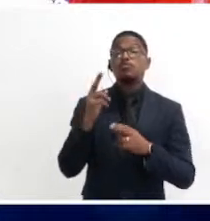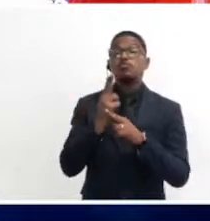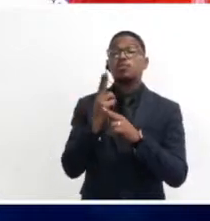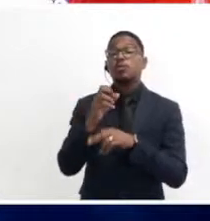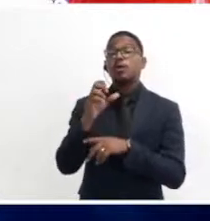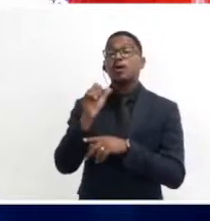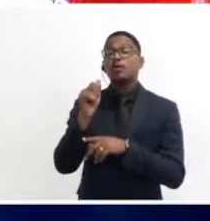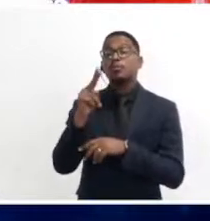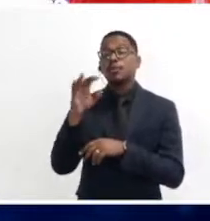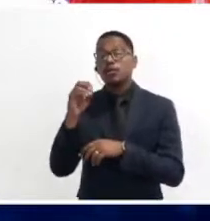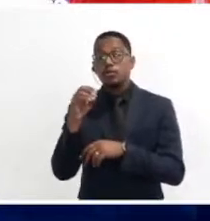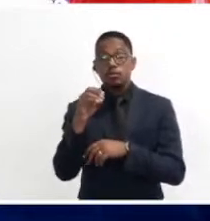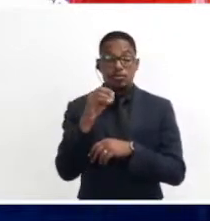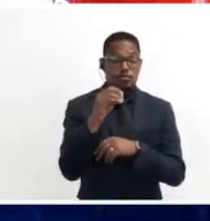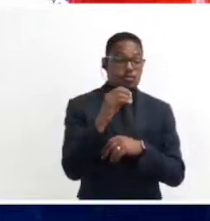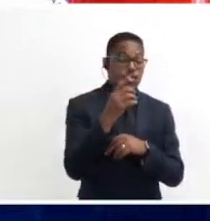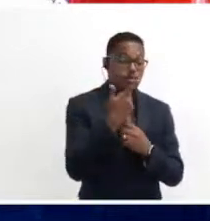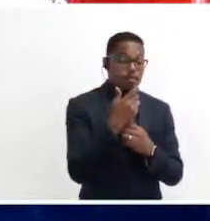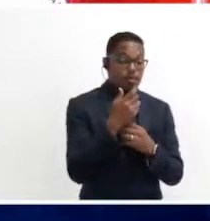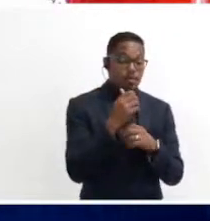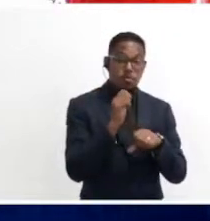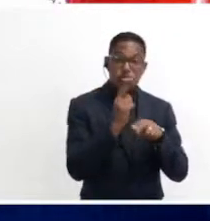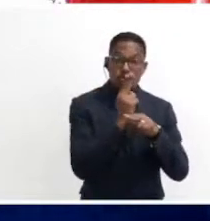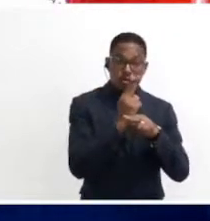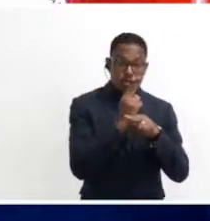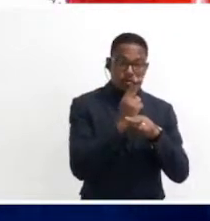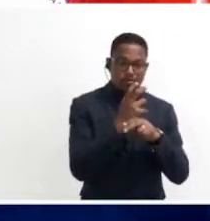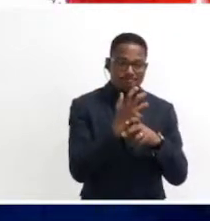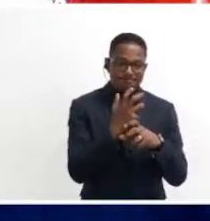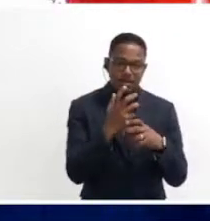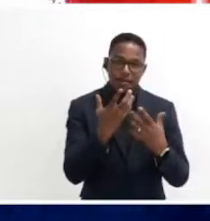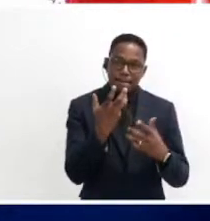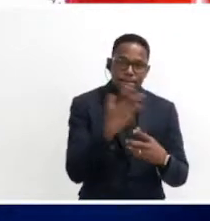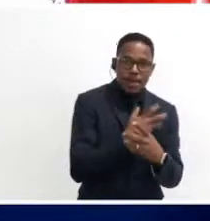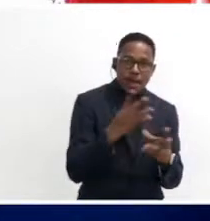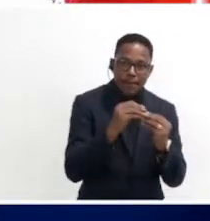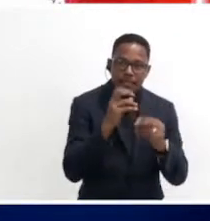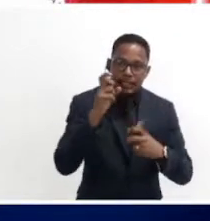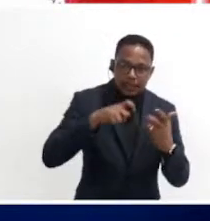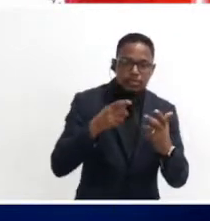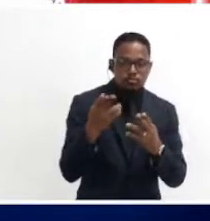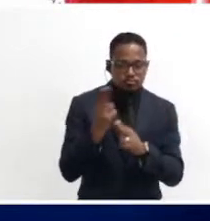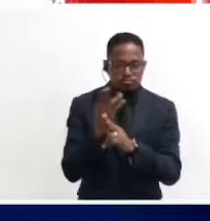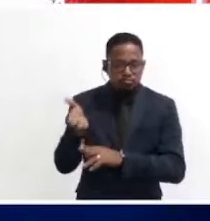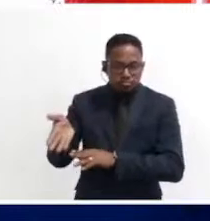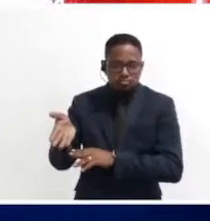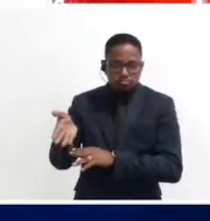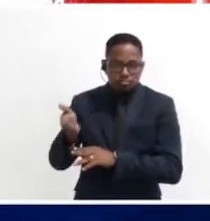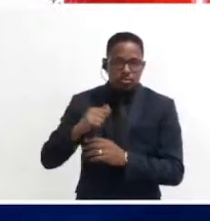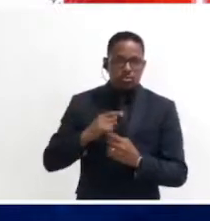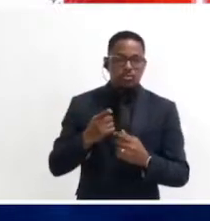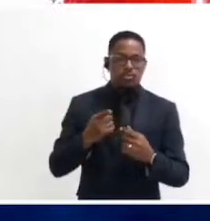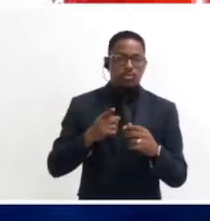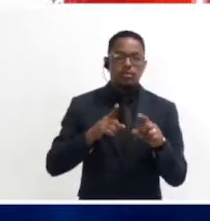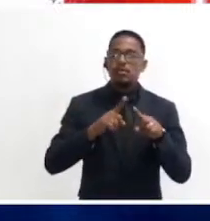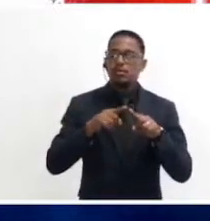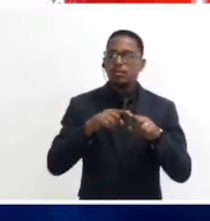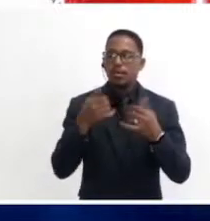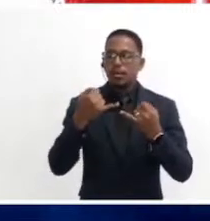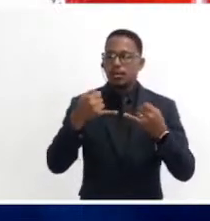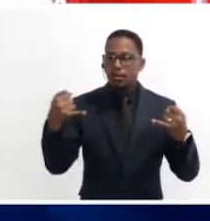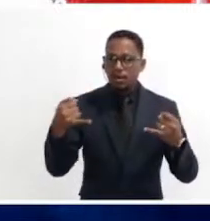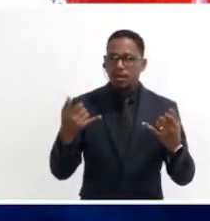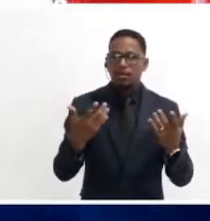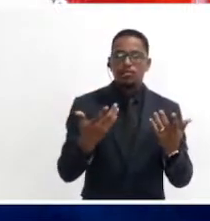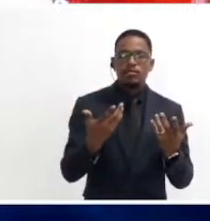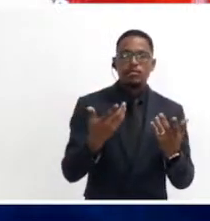So wire for wedge bonding tends to be much thicker in diameter. We